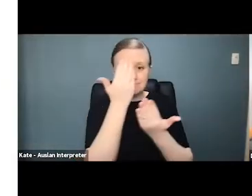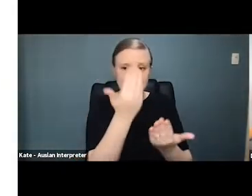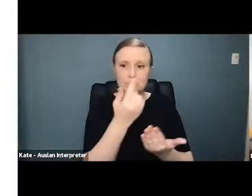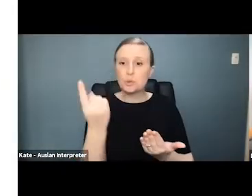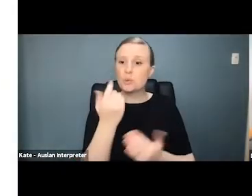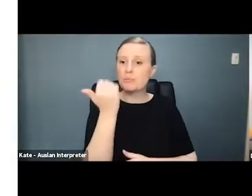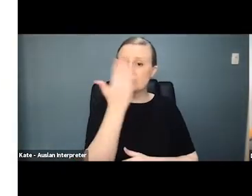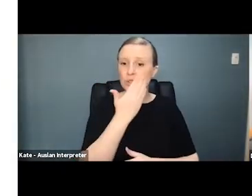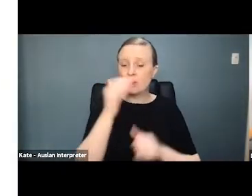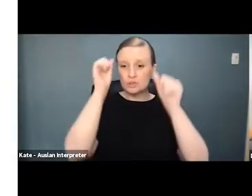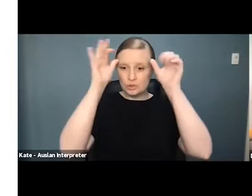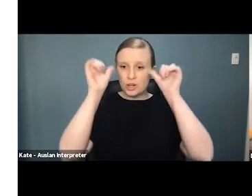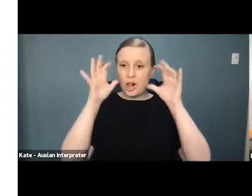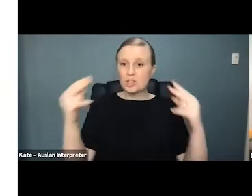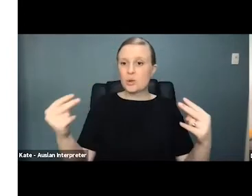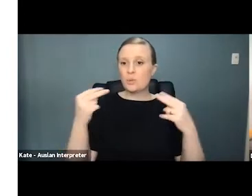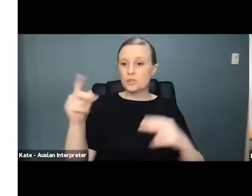today.